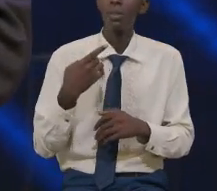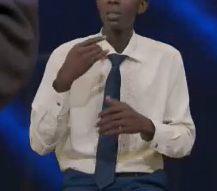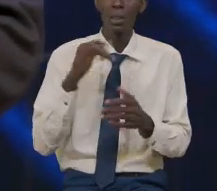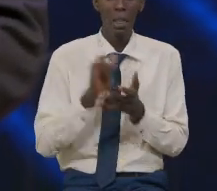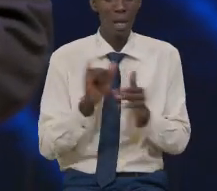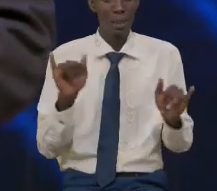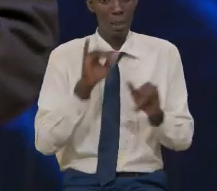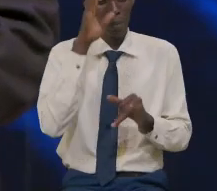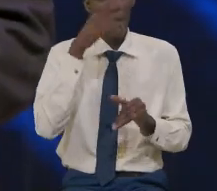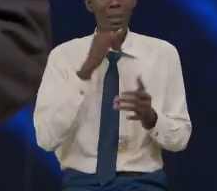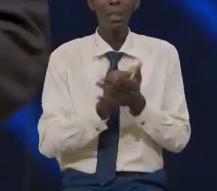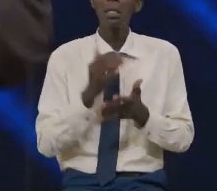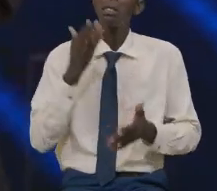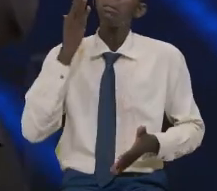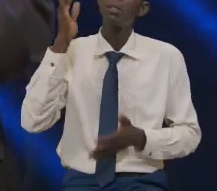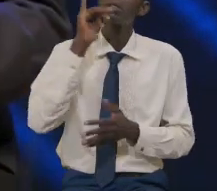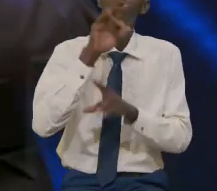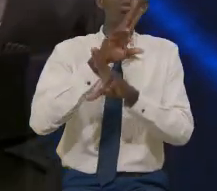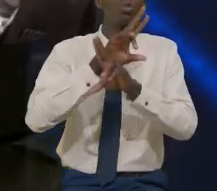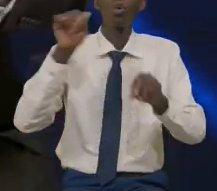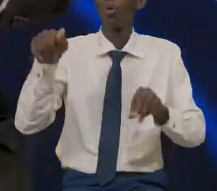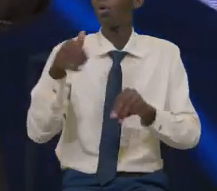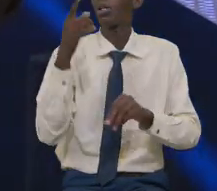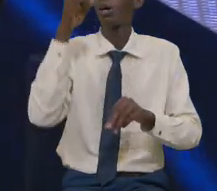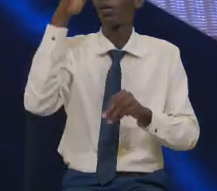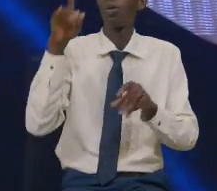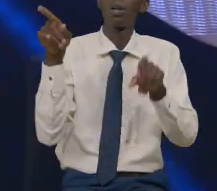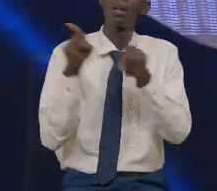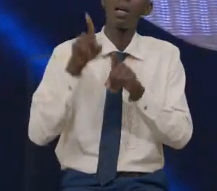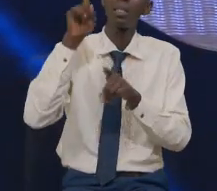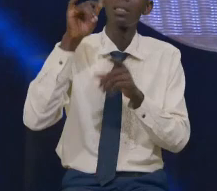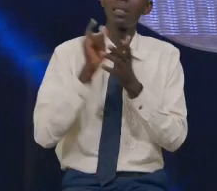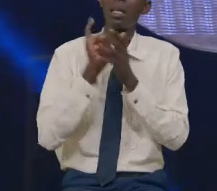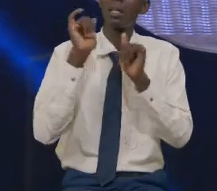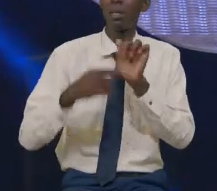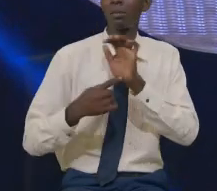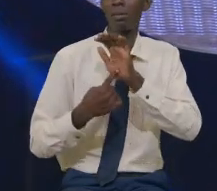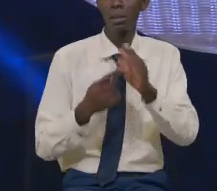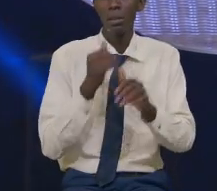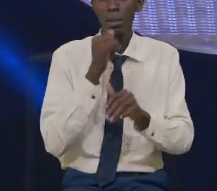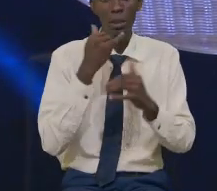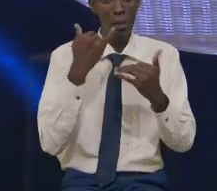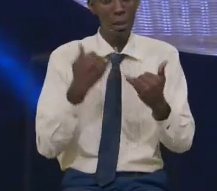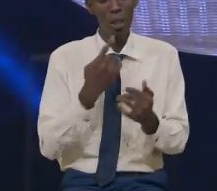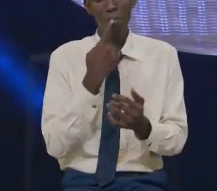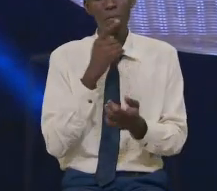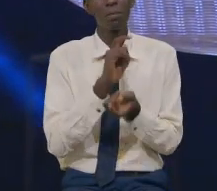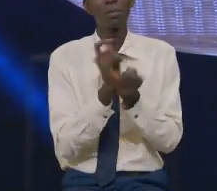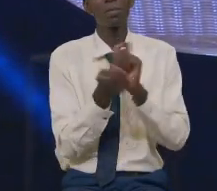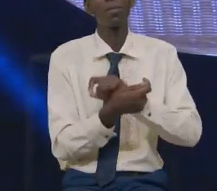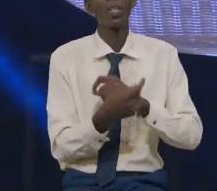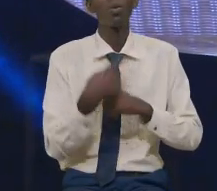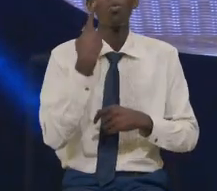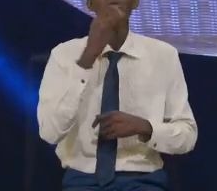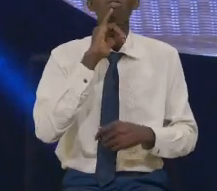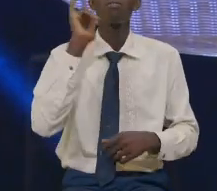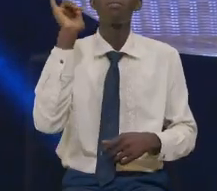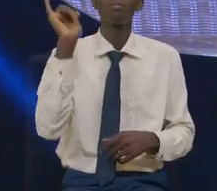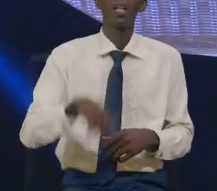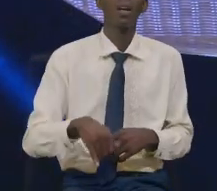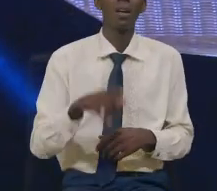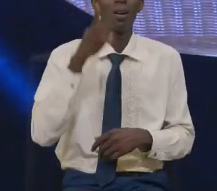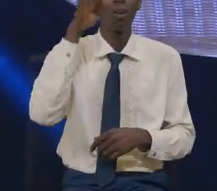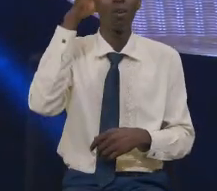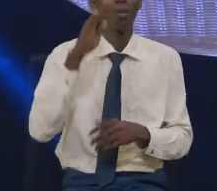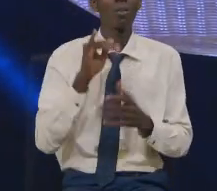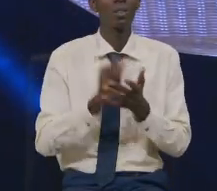this that can reveal secret like this. Look at the man saying, who is that God that shall